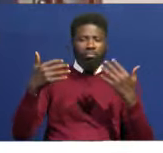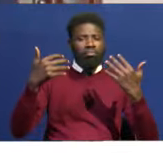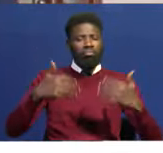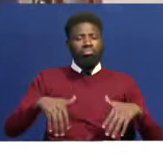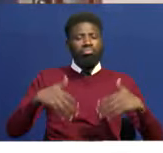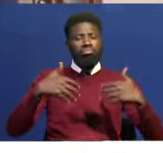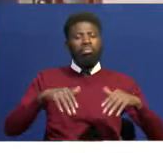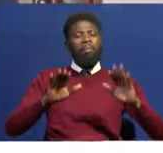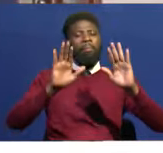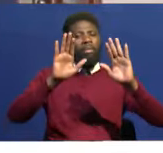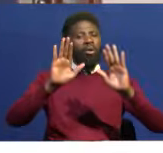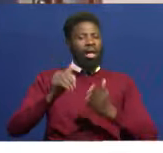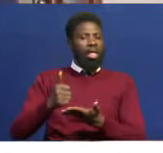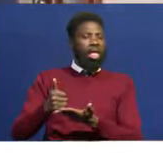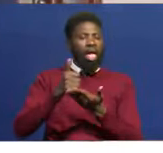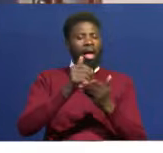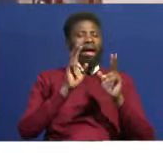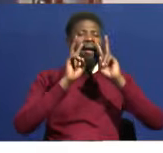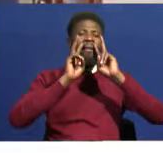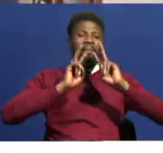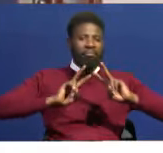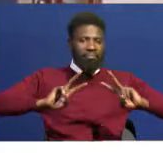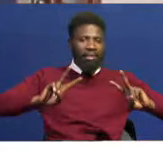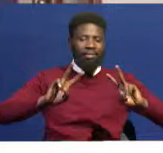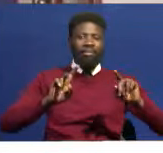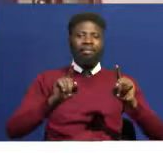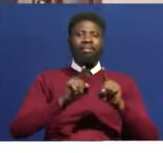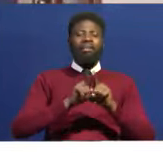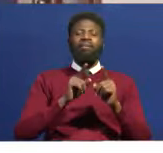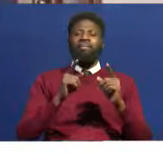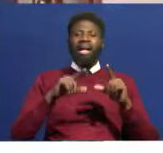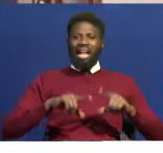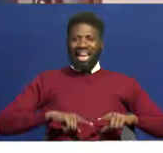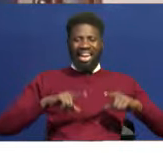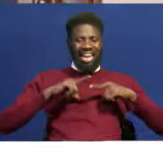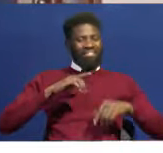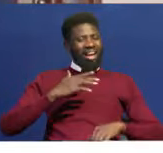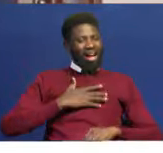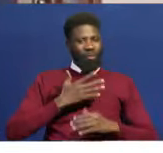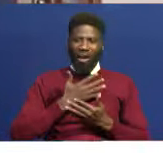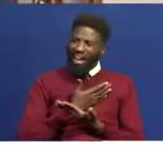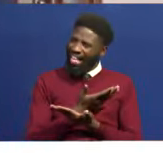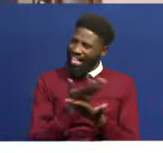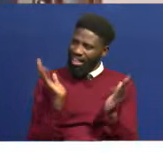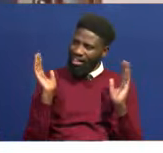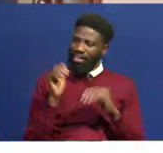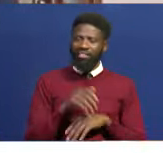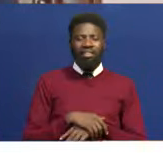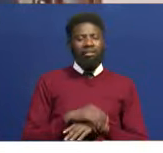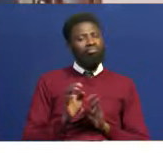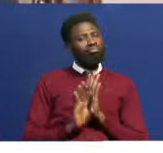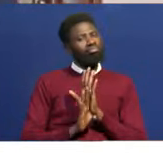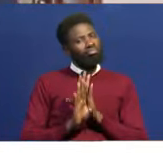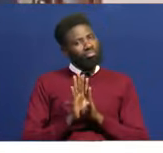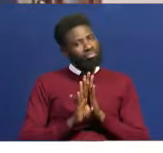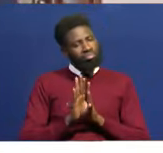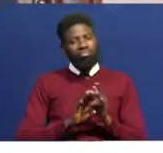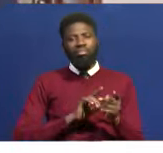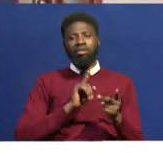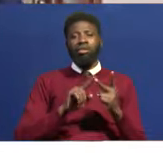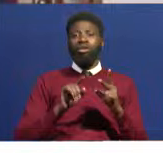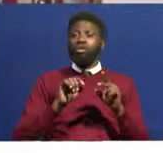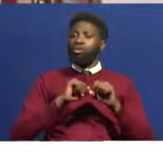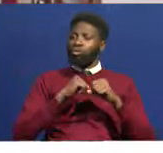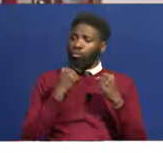in peacemaking, but even all aspects of life, especially in development, socio-economical activity